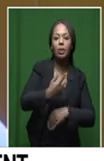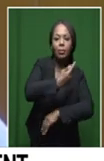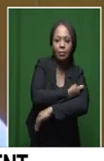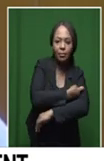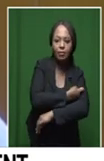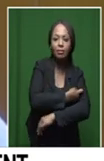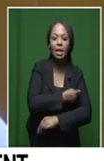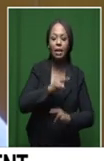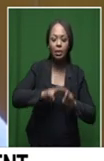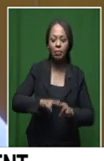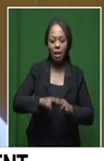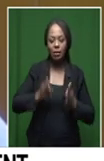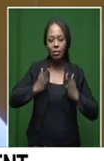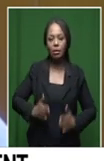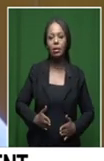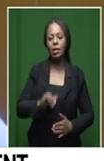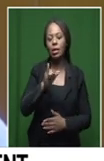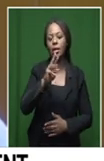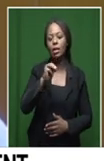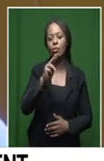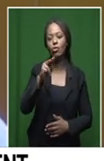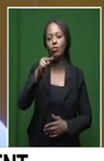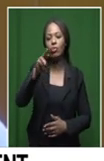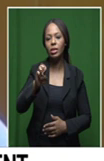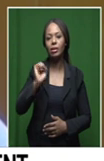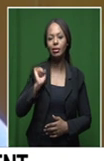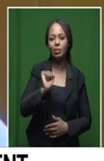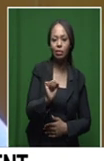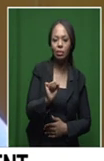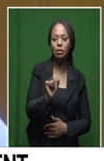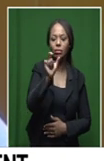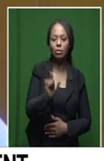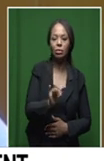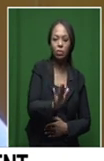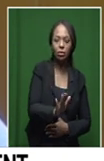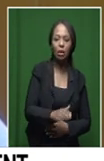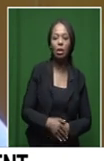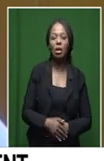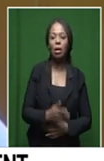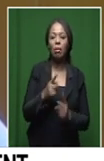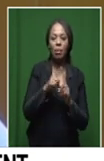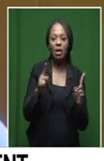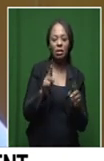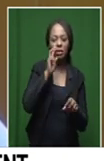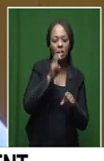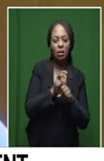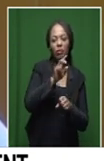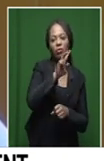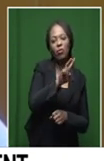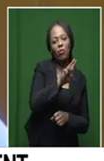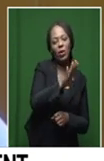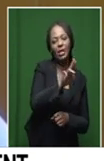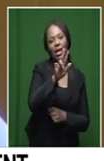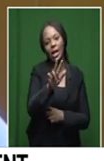immunization. These are flu-like symptoms, and they should resolve within 48 to 72